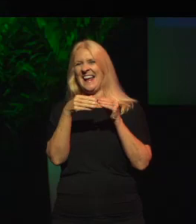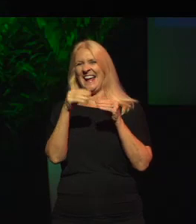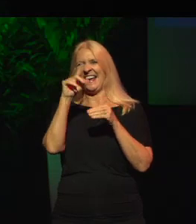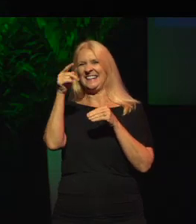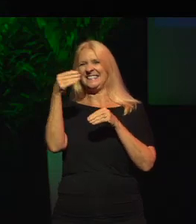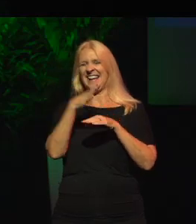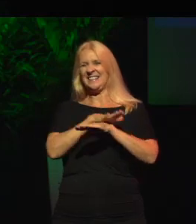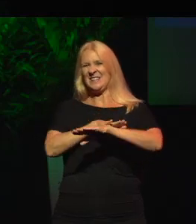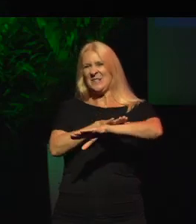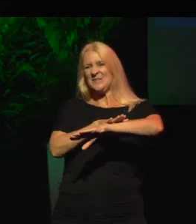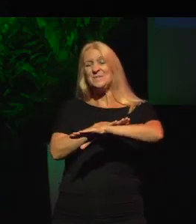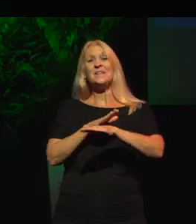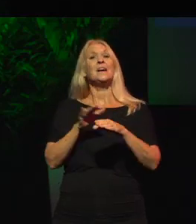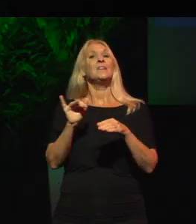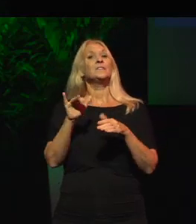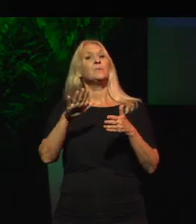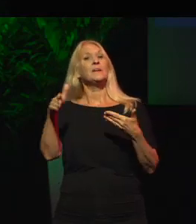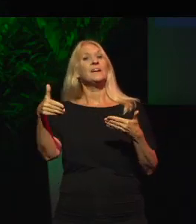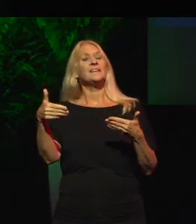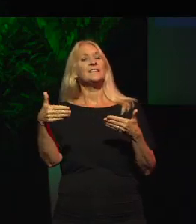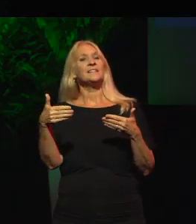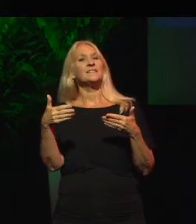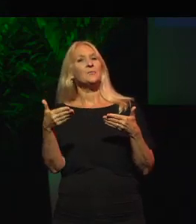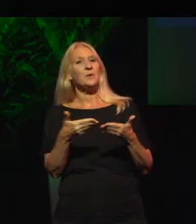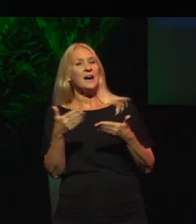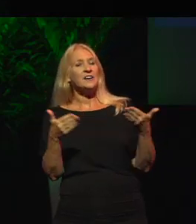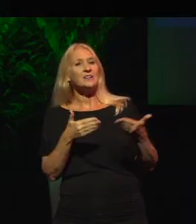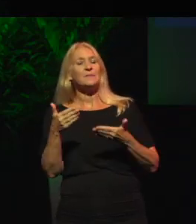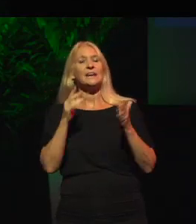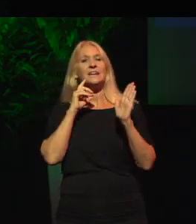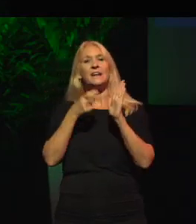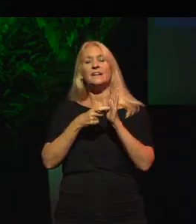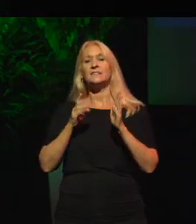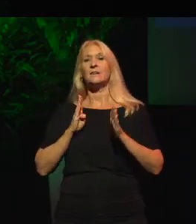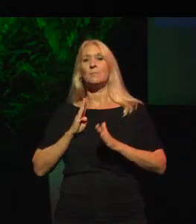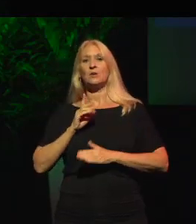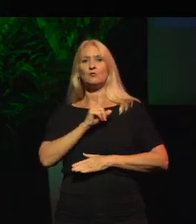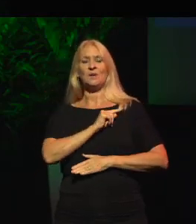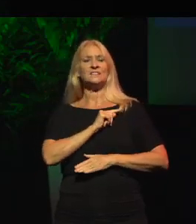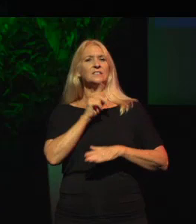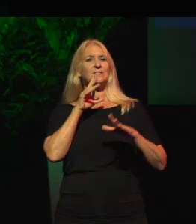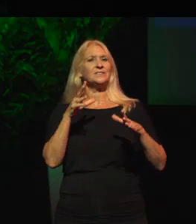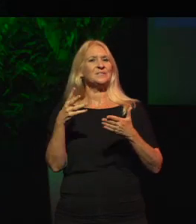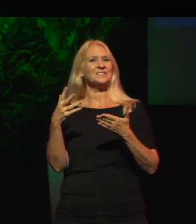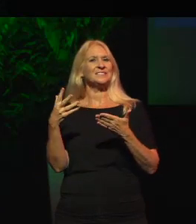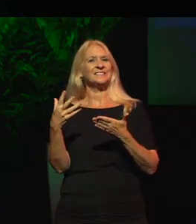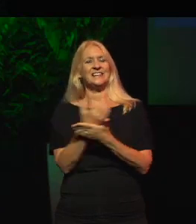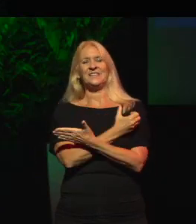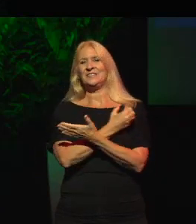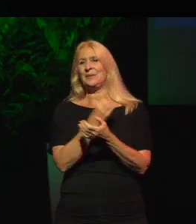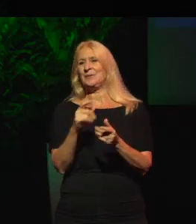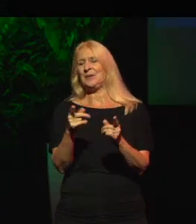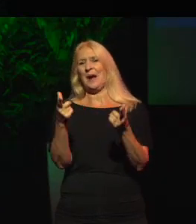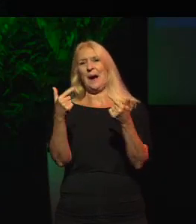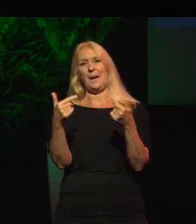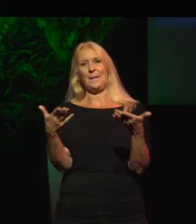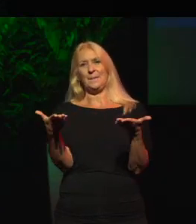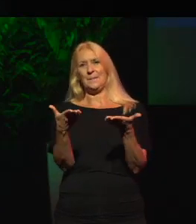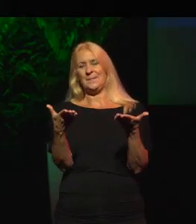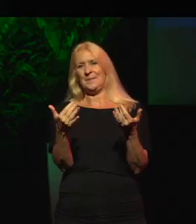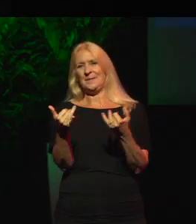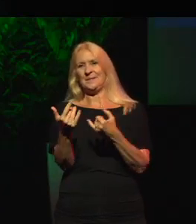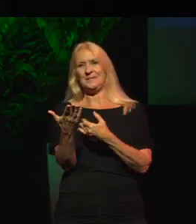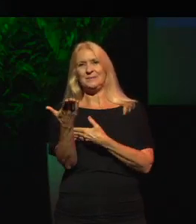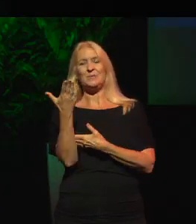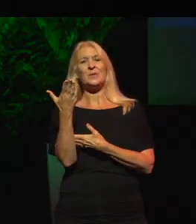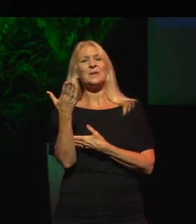always, I want to begin by welcoming and acknowledging the District Board of Trustees who have taken the time to be with us here this morning. And over this past